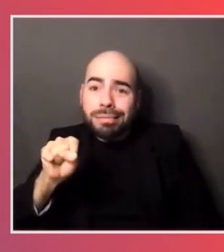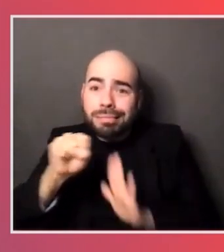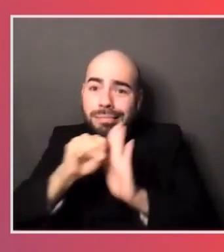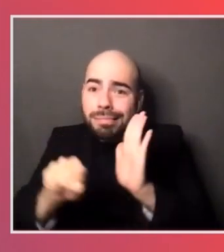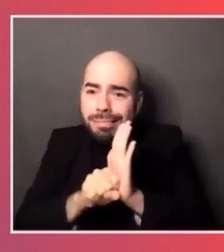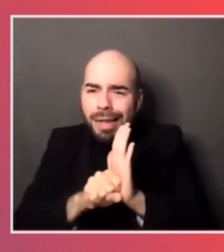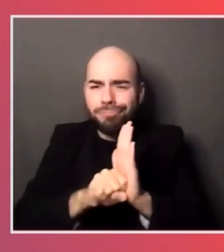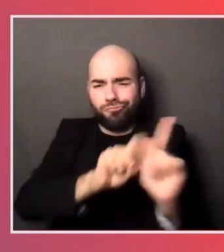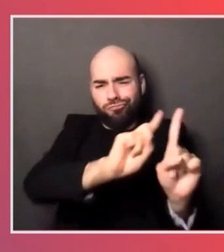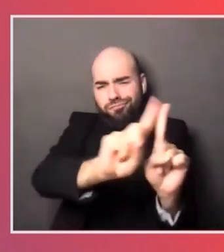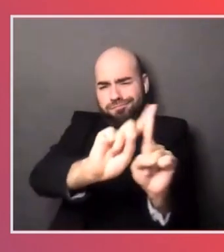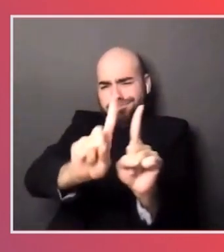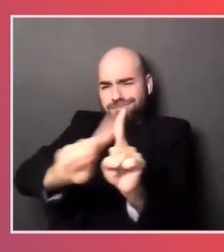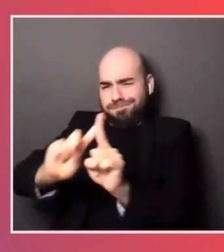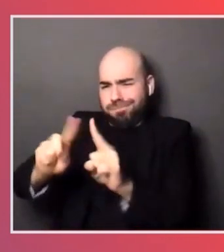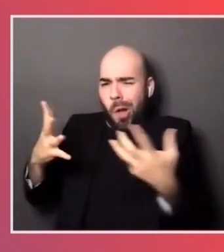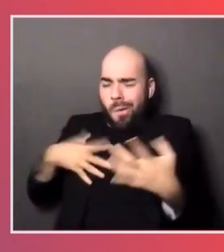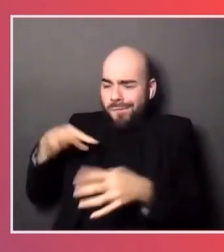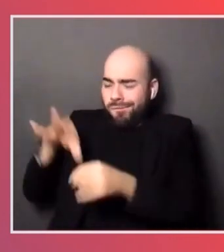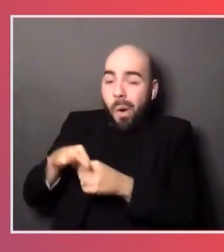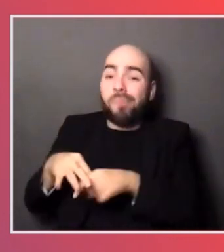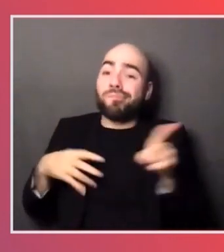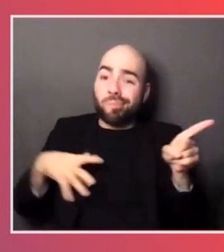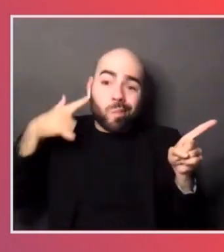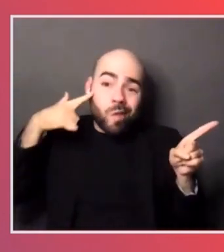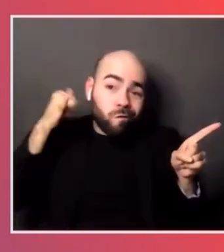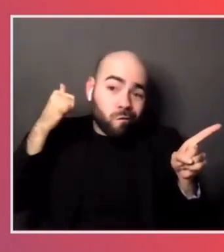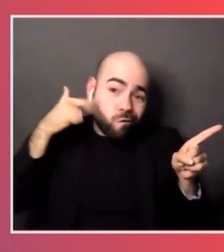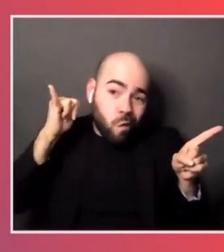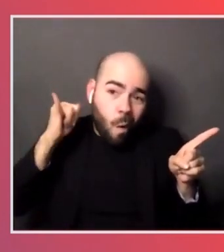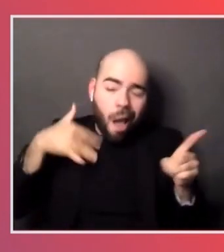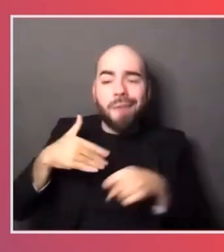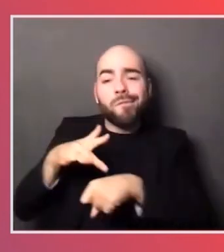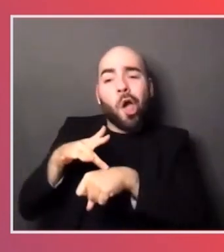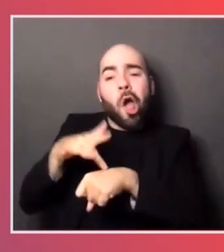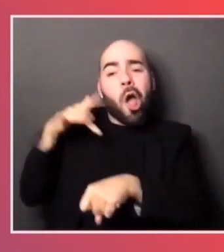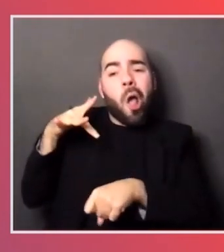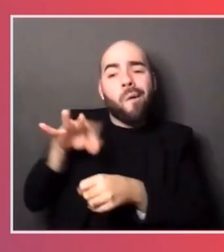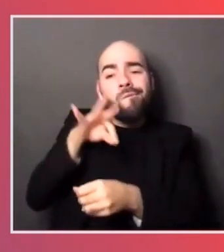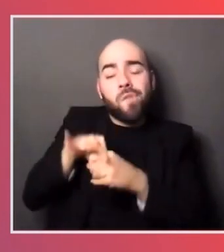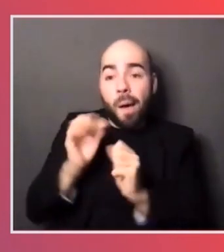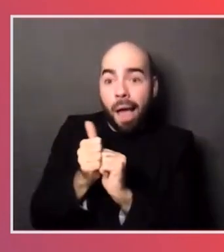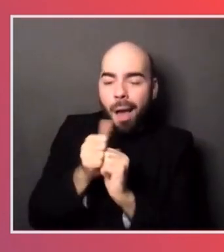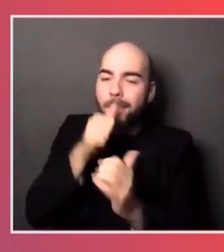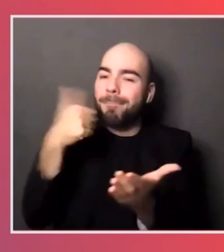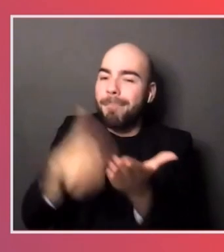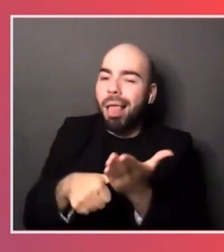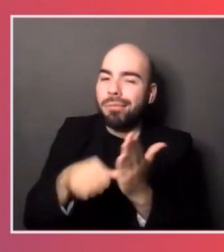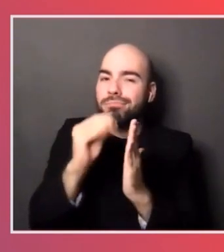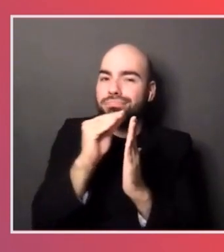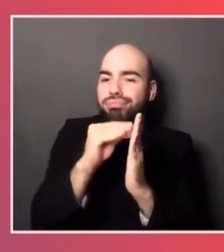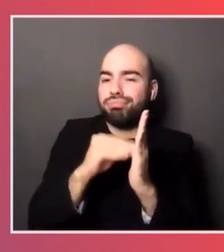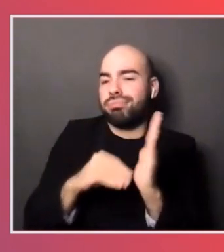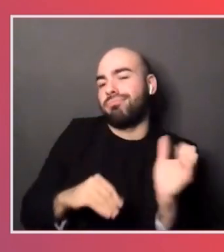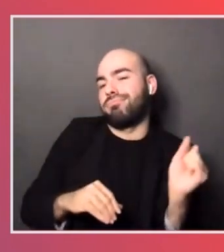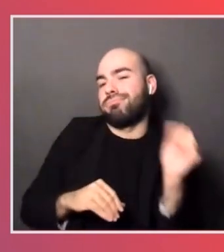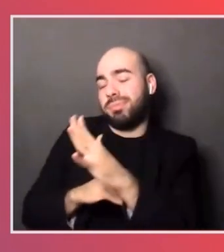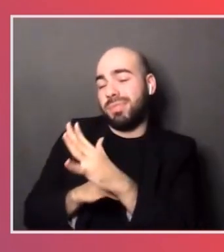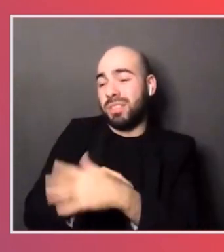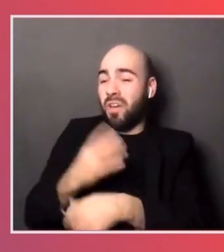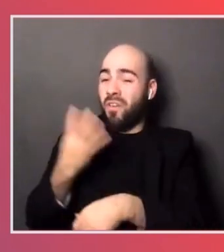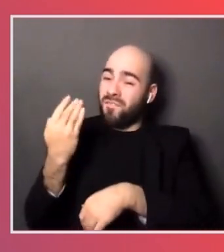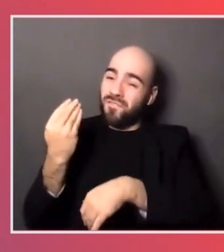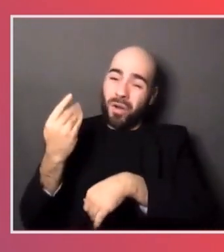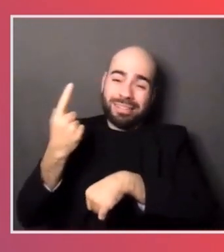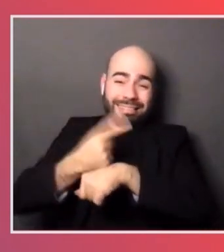California, early voting with vote by mail. So 14 days until the end of the election and no time to spare, which you guys know, which is why you're